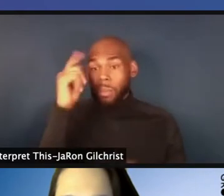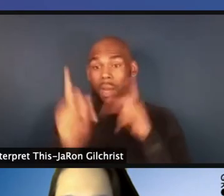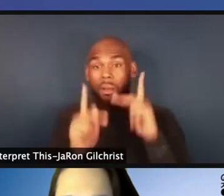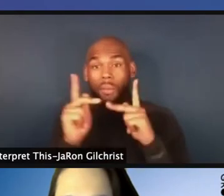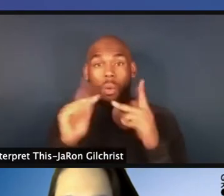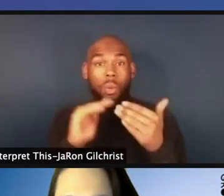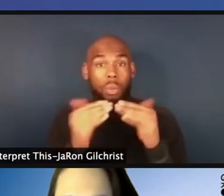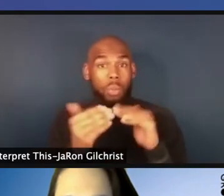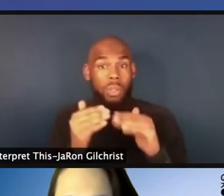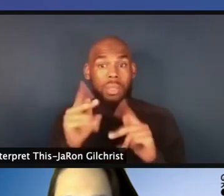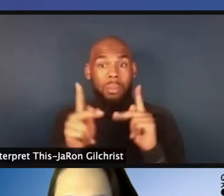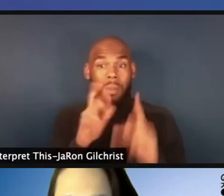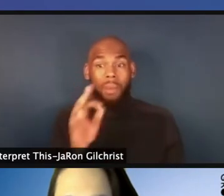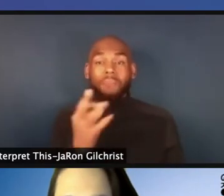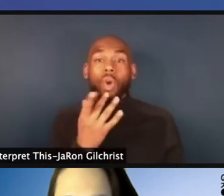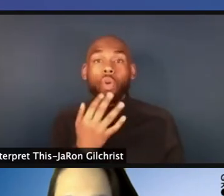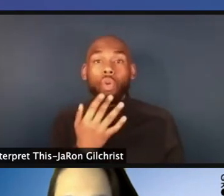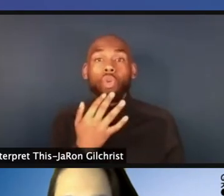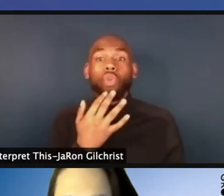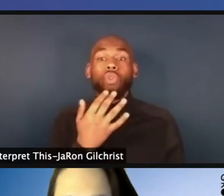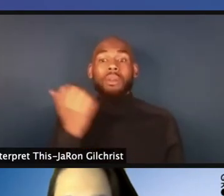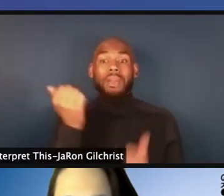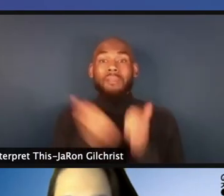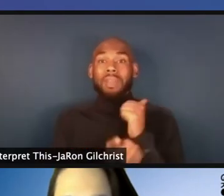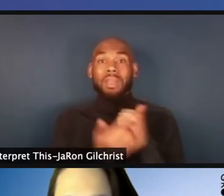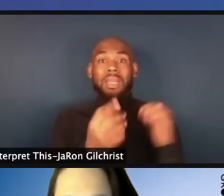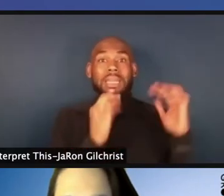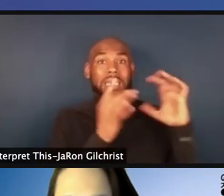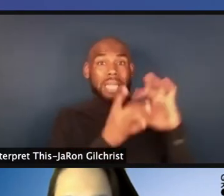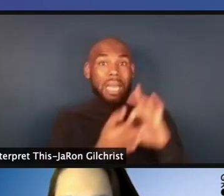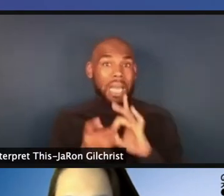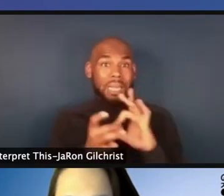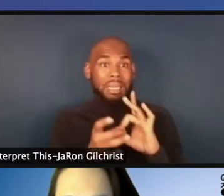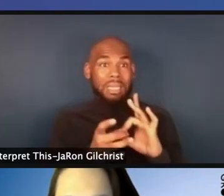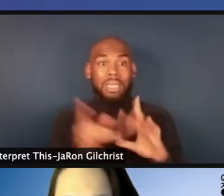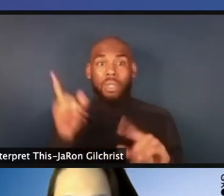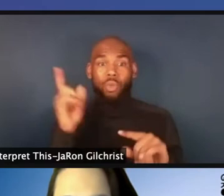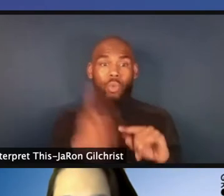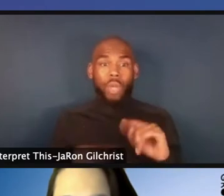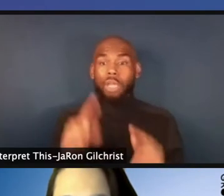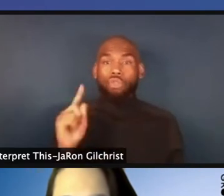color, you know, you have, everything is connected and you can't just,